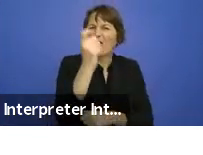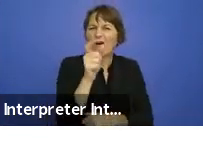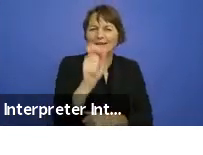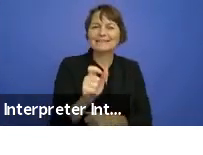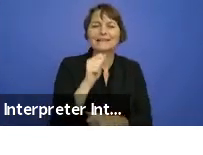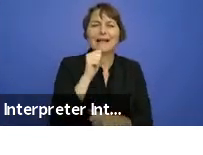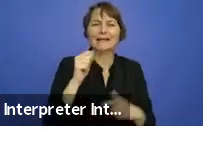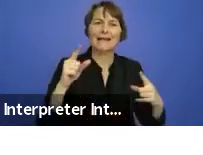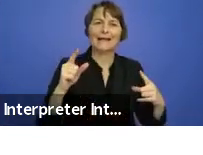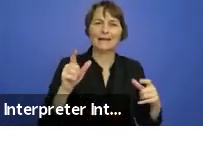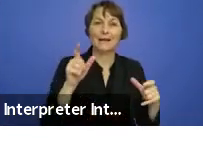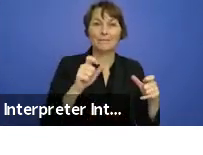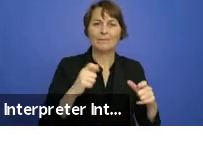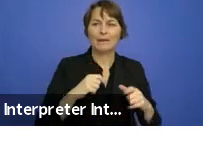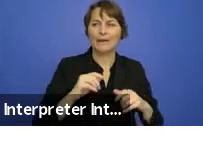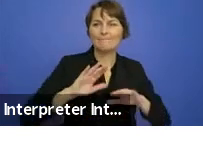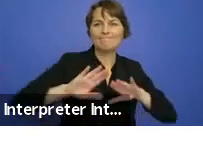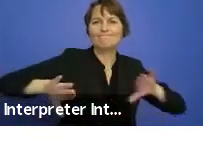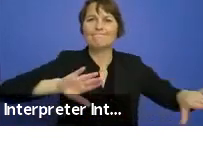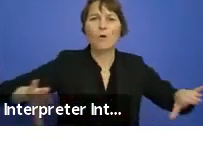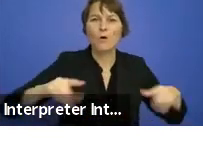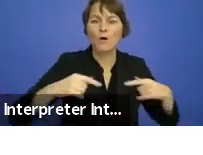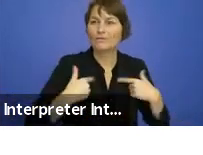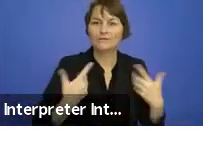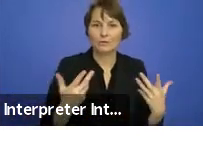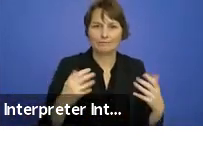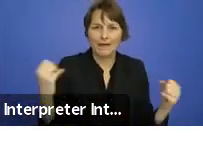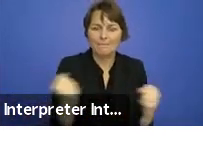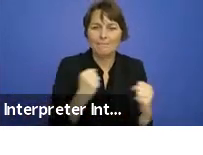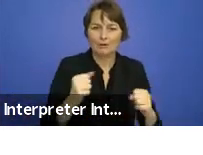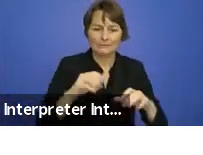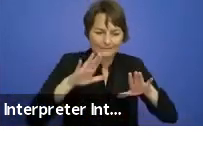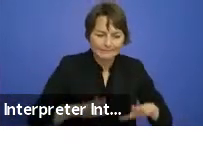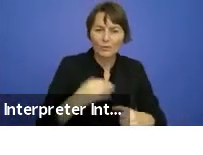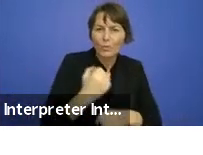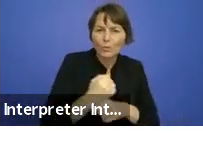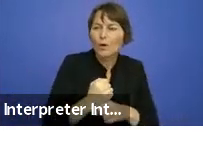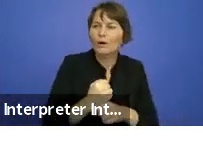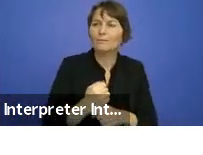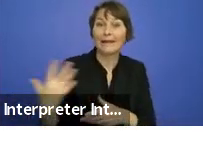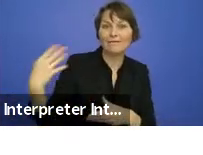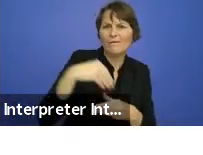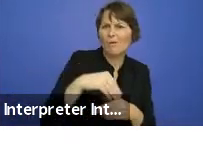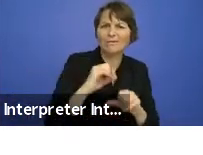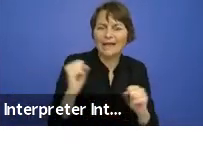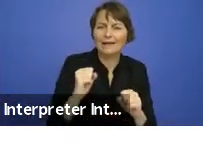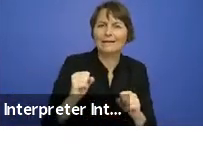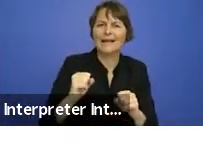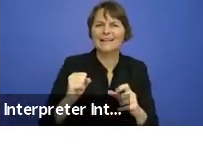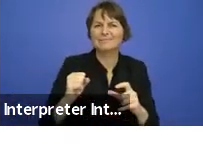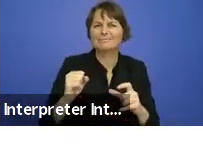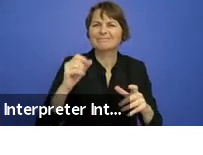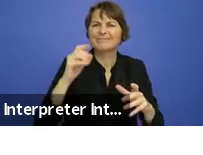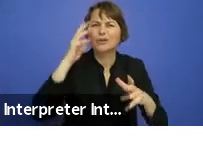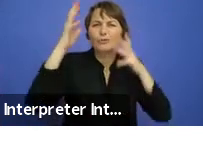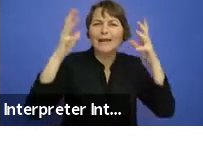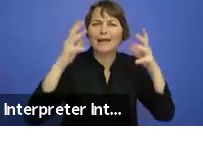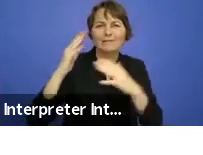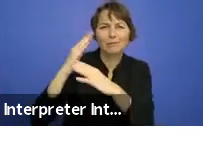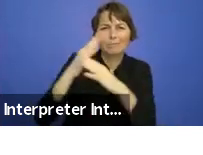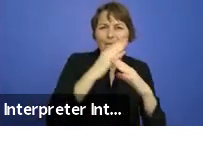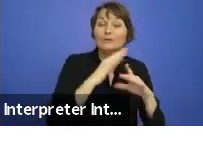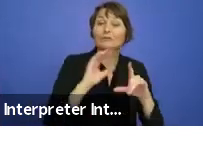can lead to unfair compensation for creators and performers, as well as some disparity of treatments across the European Union in relation